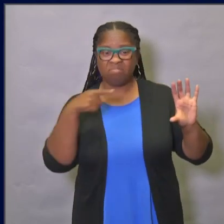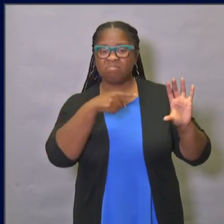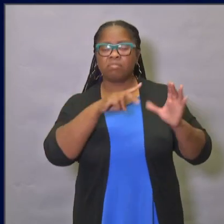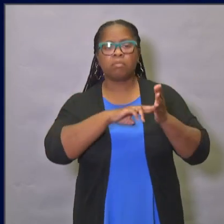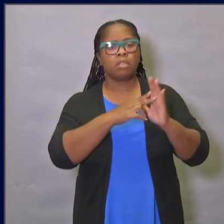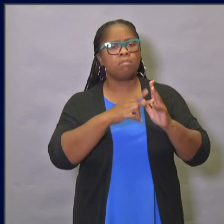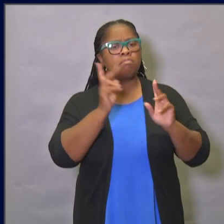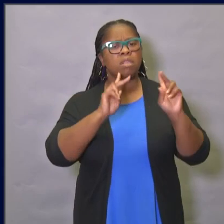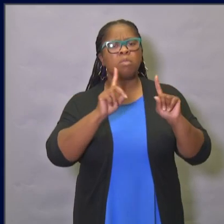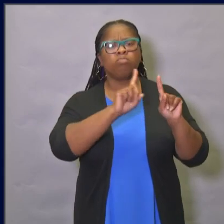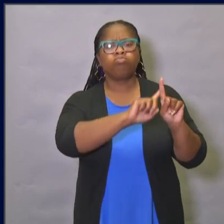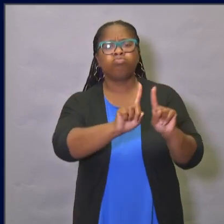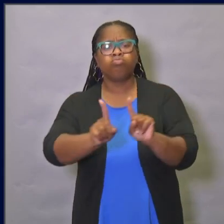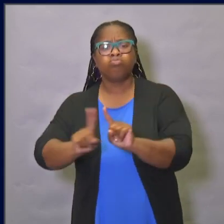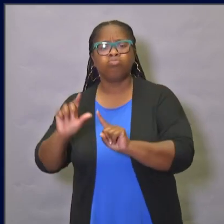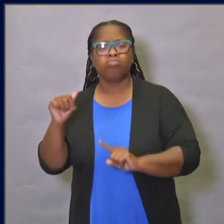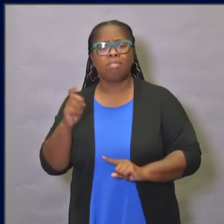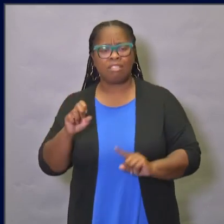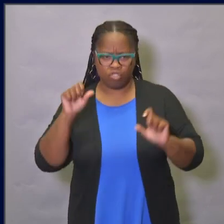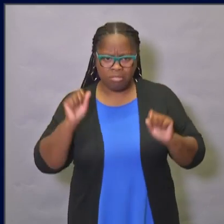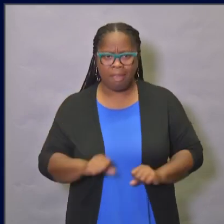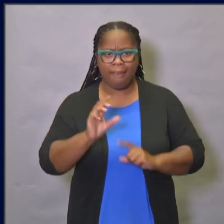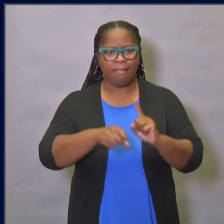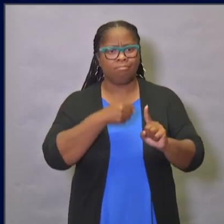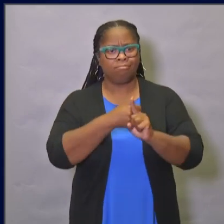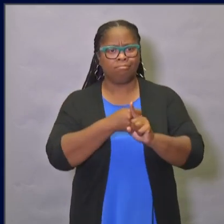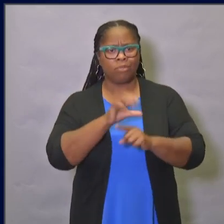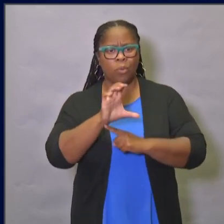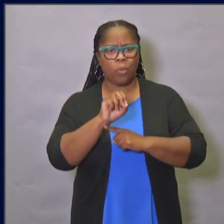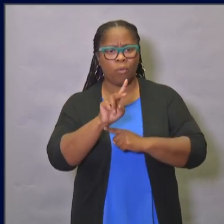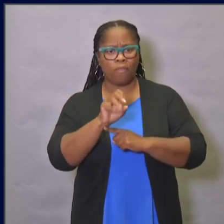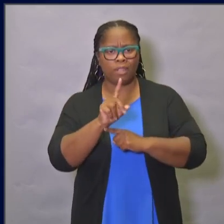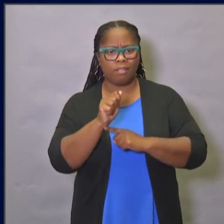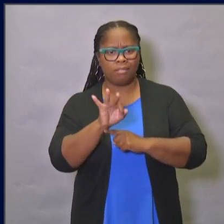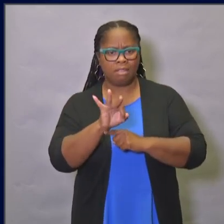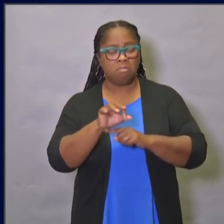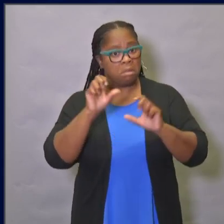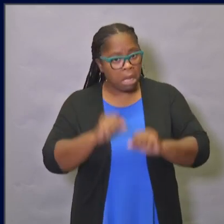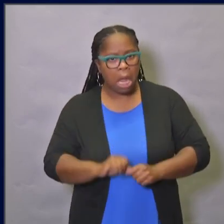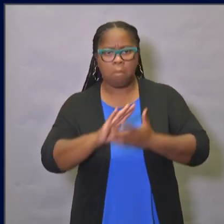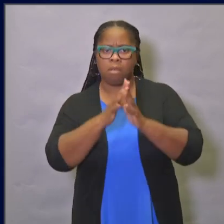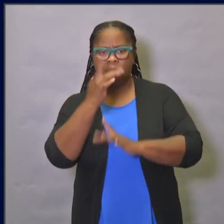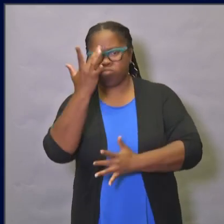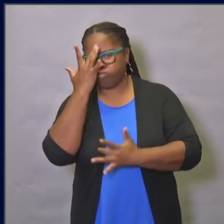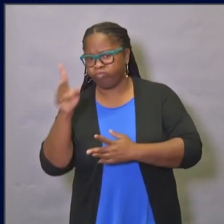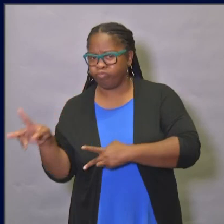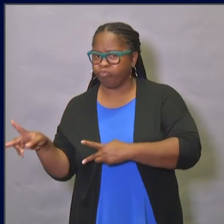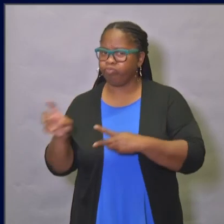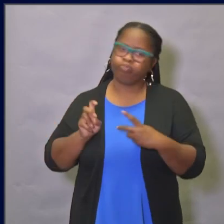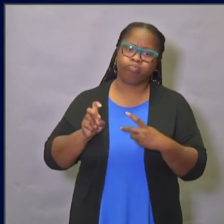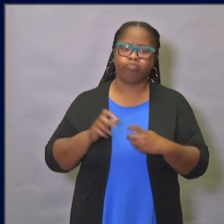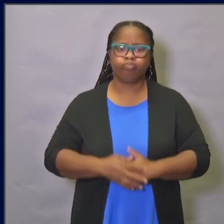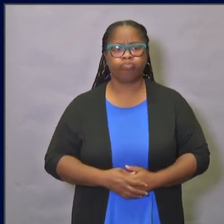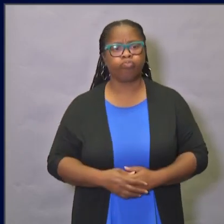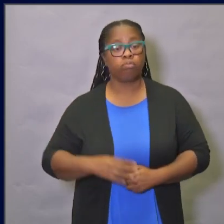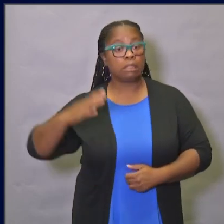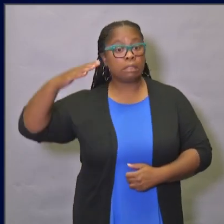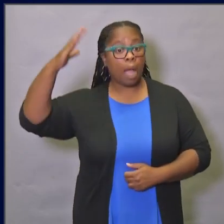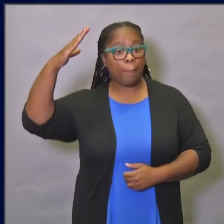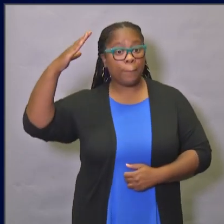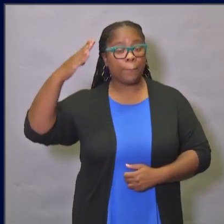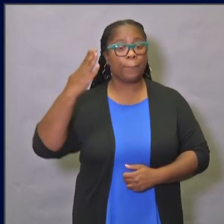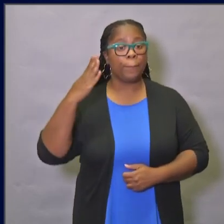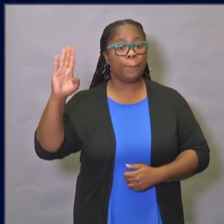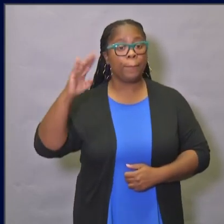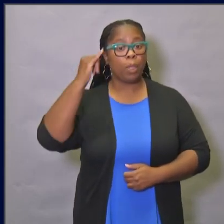being infected with COVID-19 and therefore at risk of becoming seriously ill. The blue line at the top of this